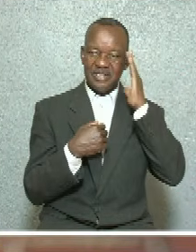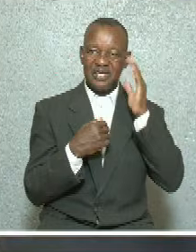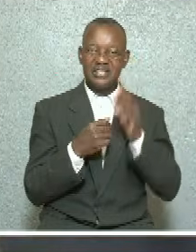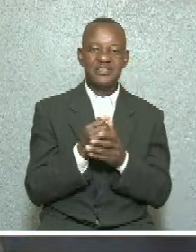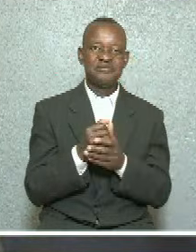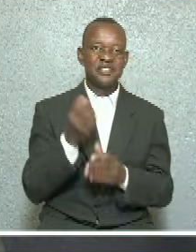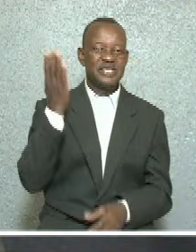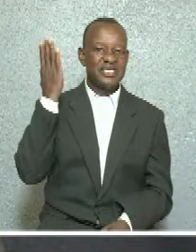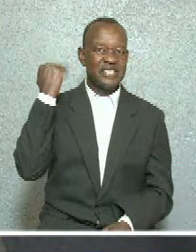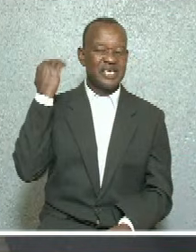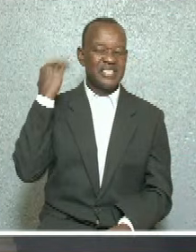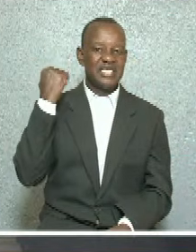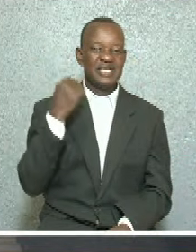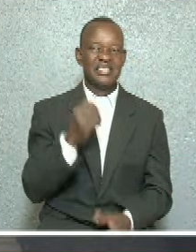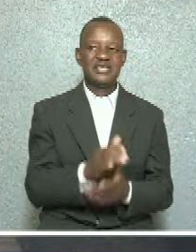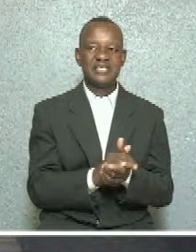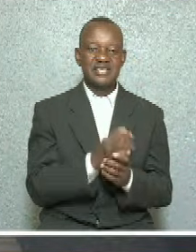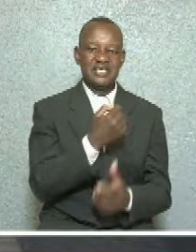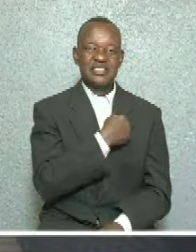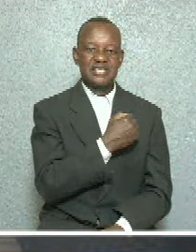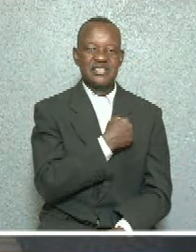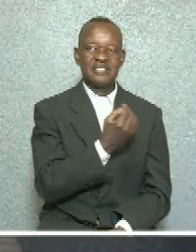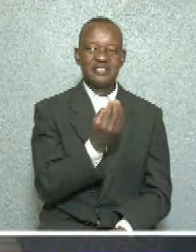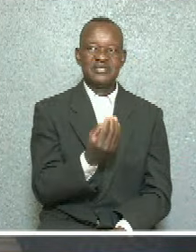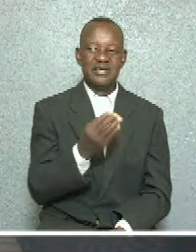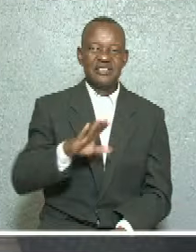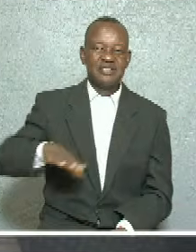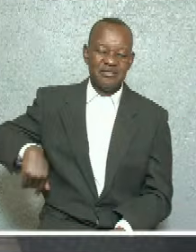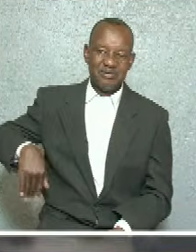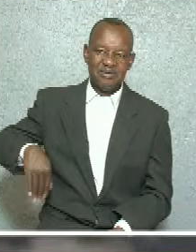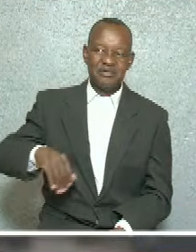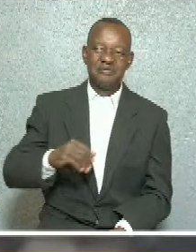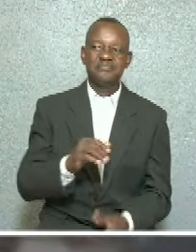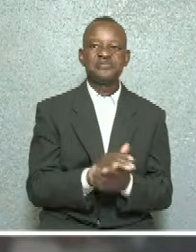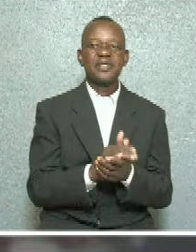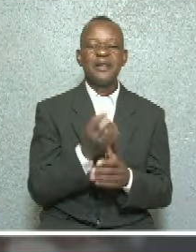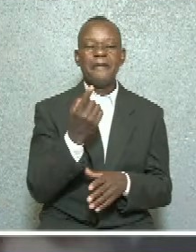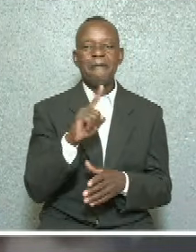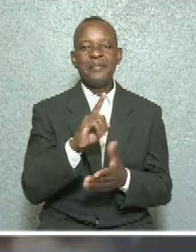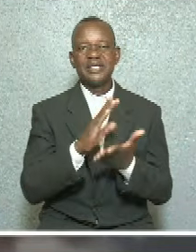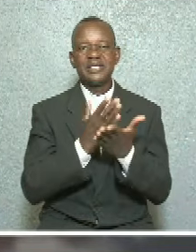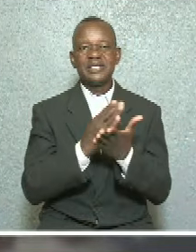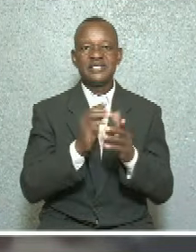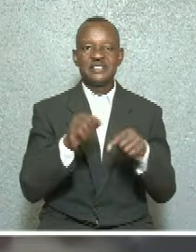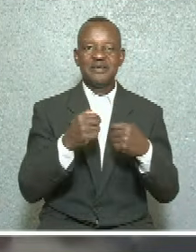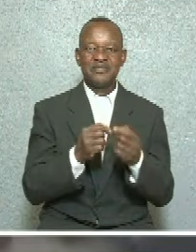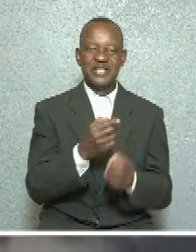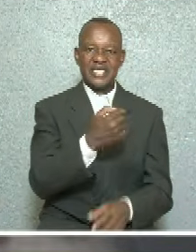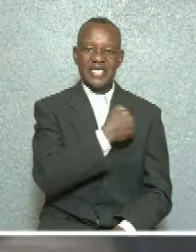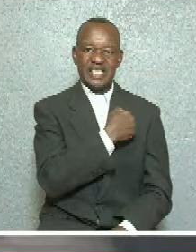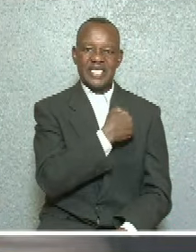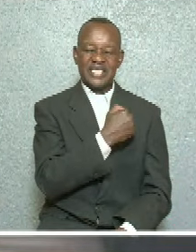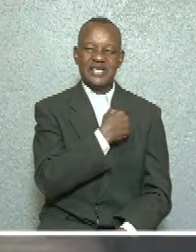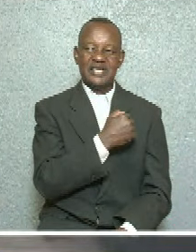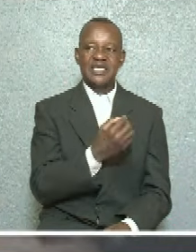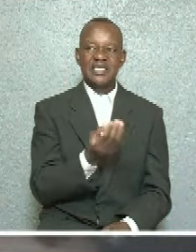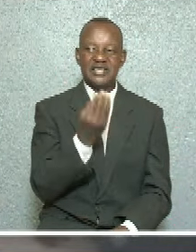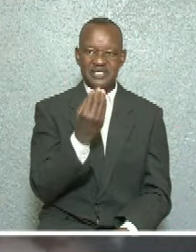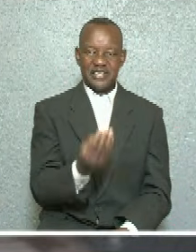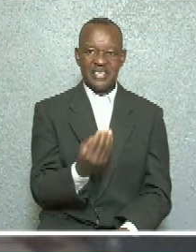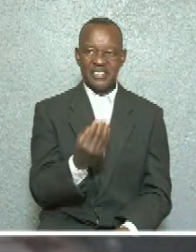do extra work for the girl child. But if there's something the girl child can live with here today is